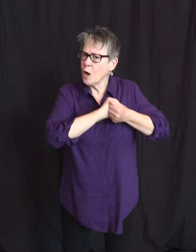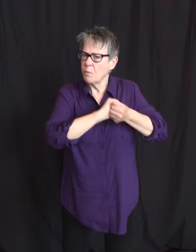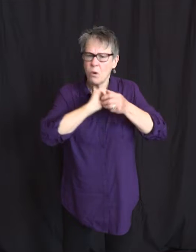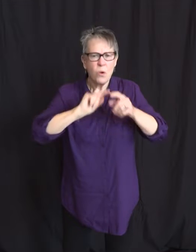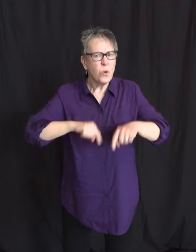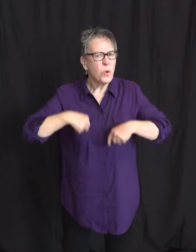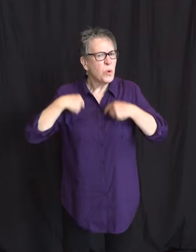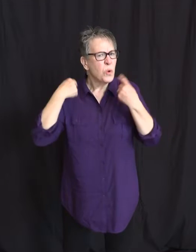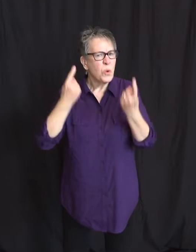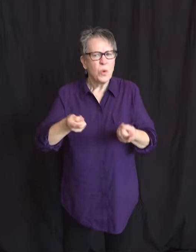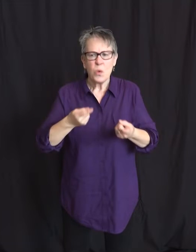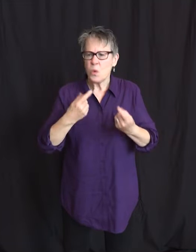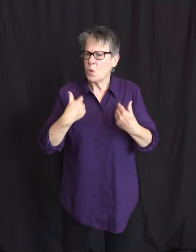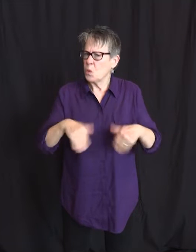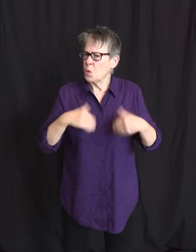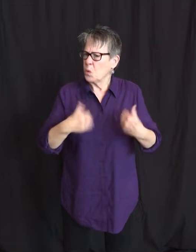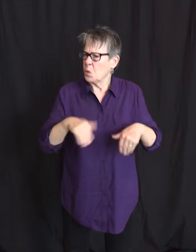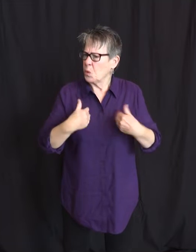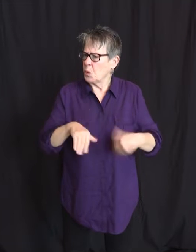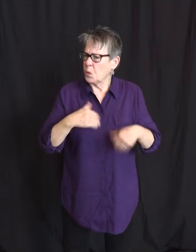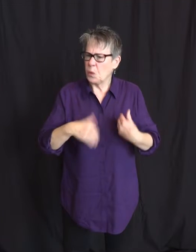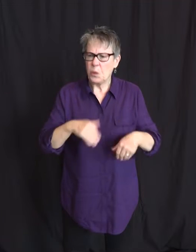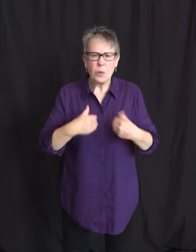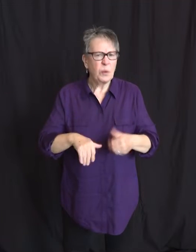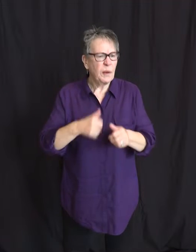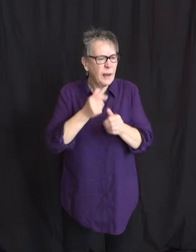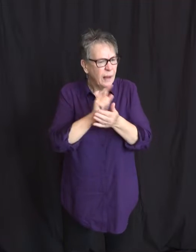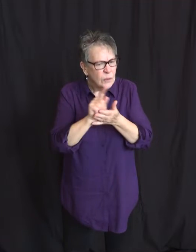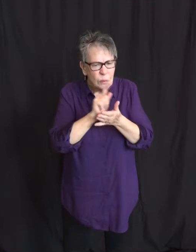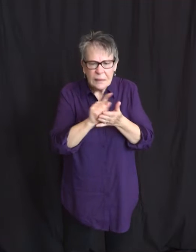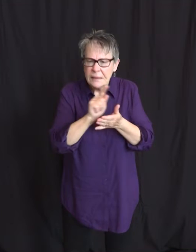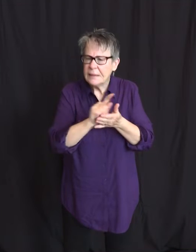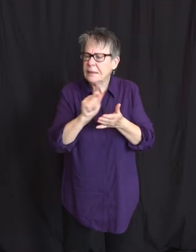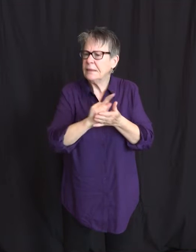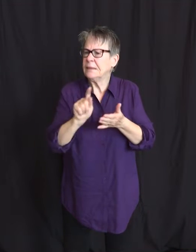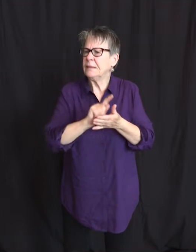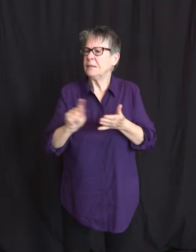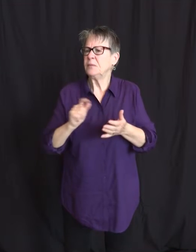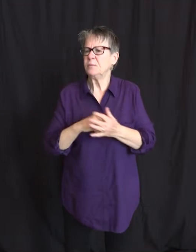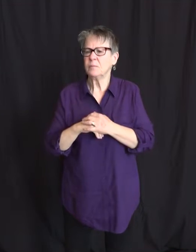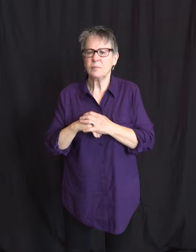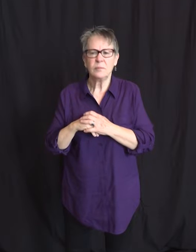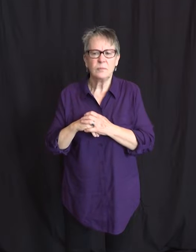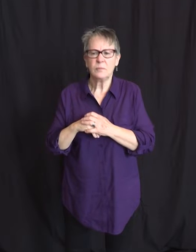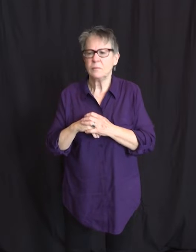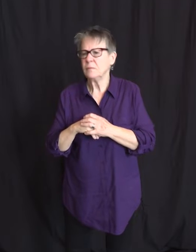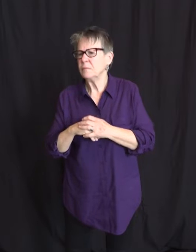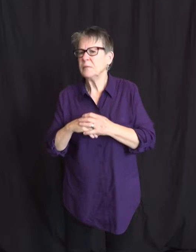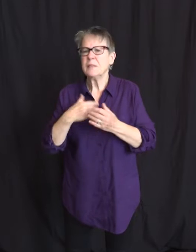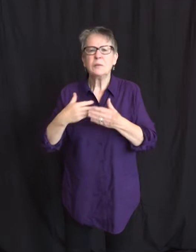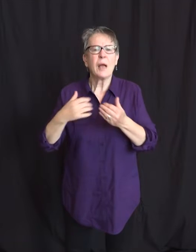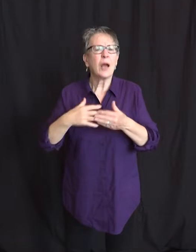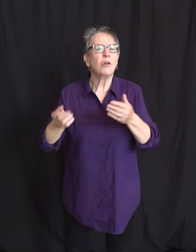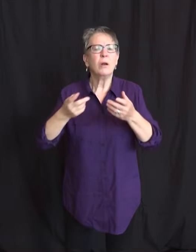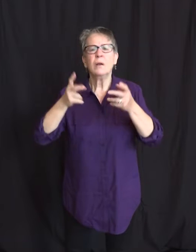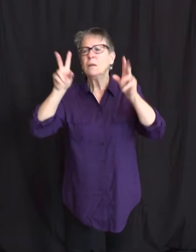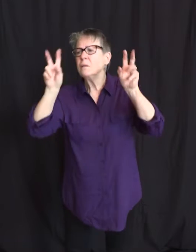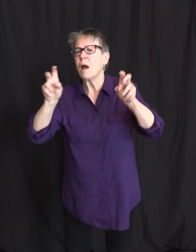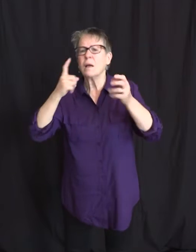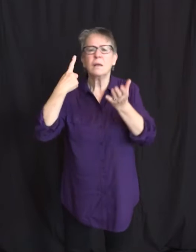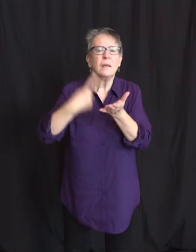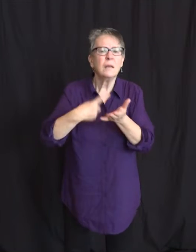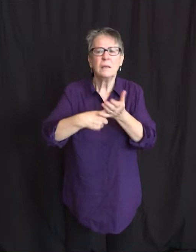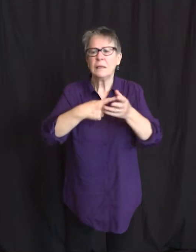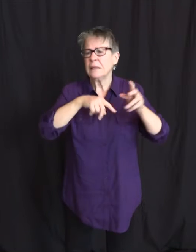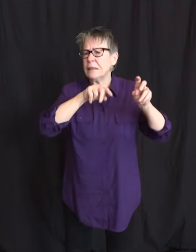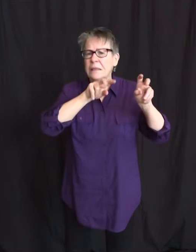few difficult weeks, whether the issue is testing, personal protective equipment, aid for our businesses, aid